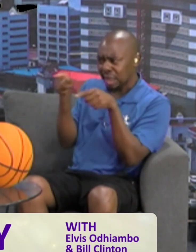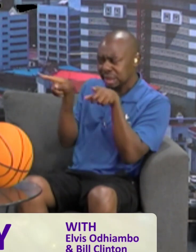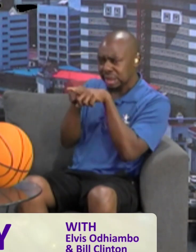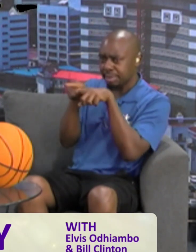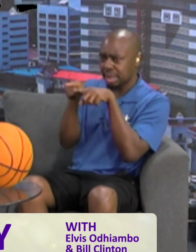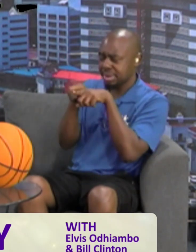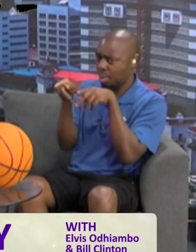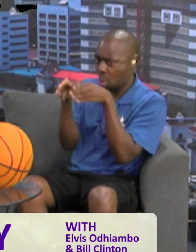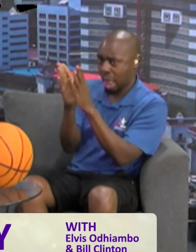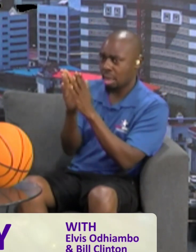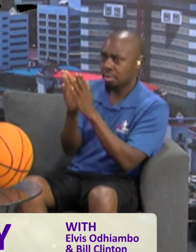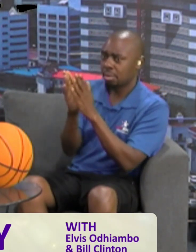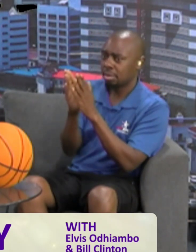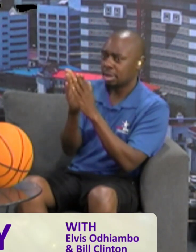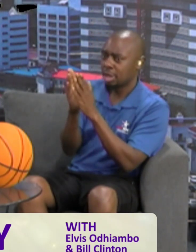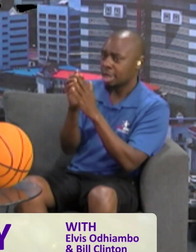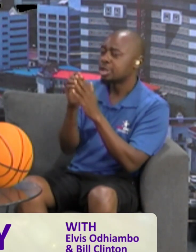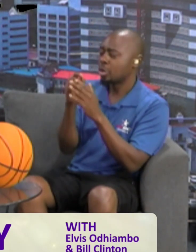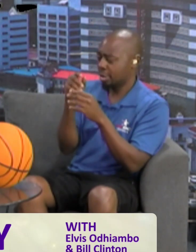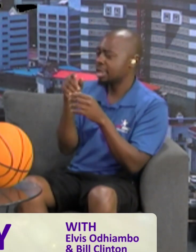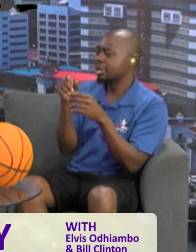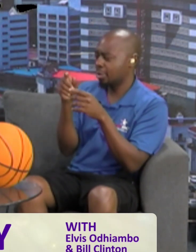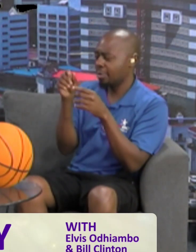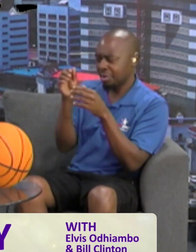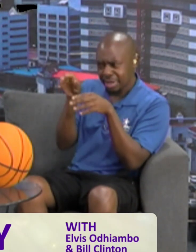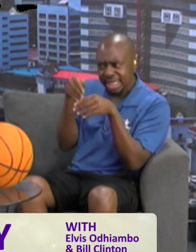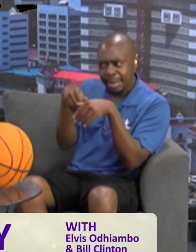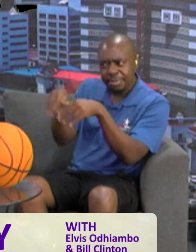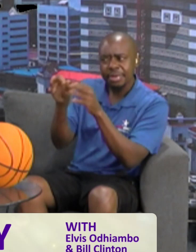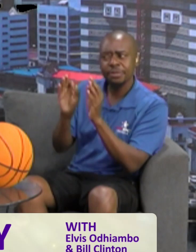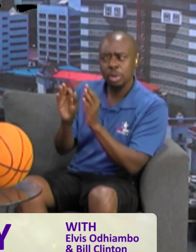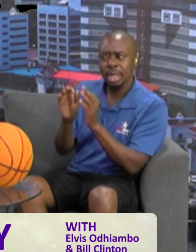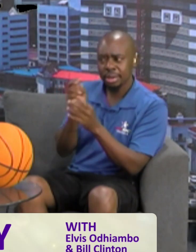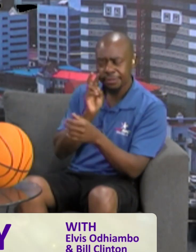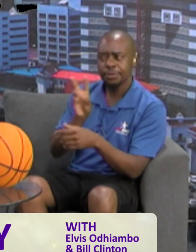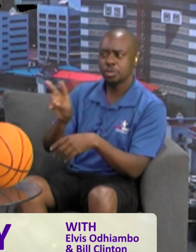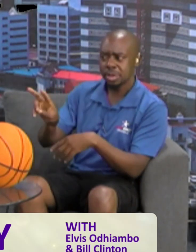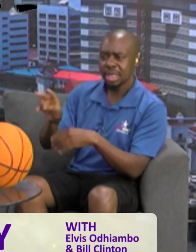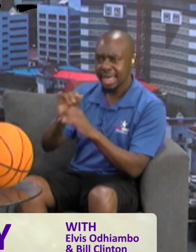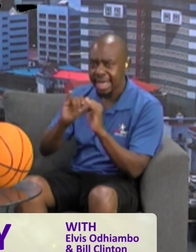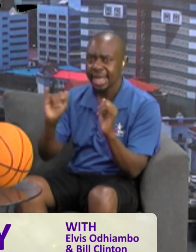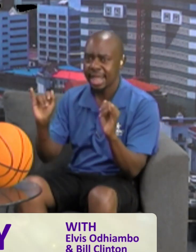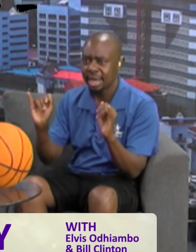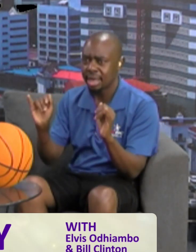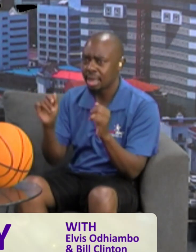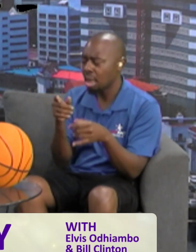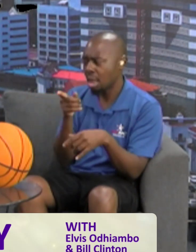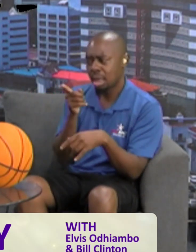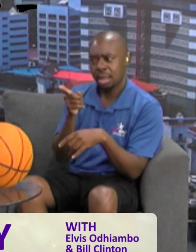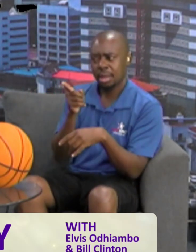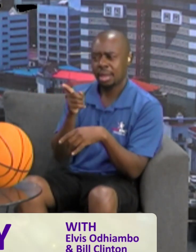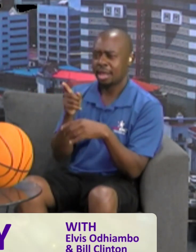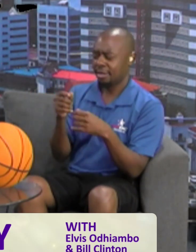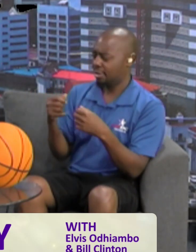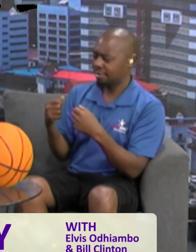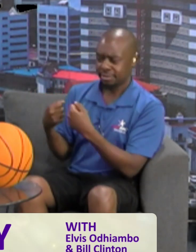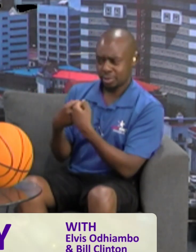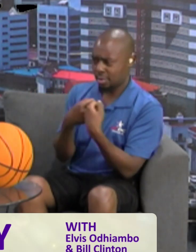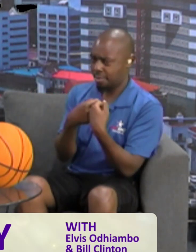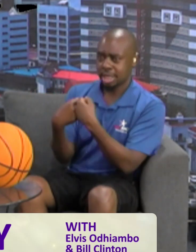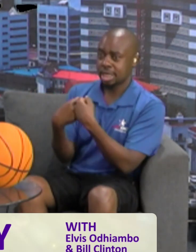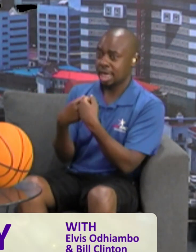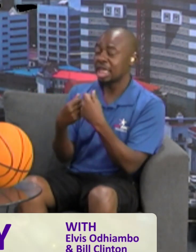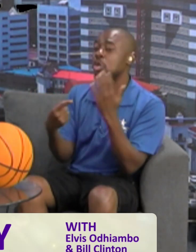believe that they work in the same way. Their strategies are almost the same way. Because if you've seen